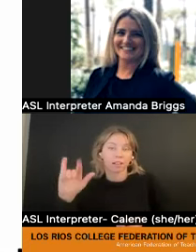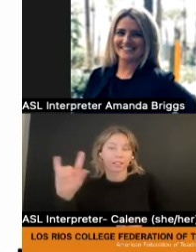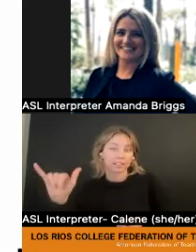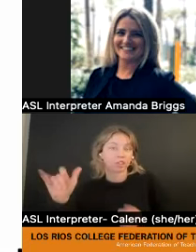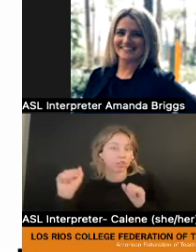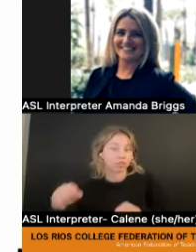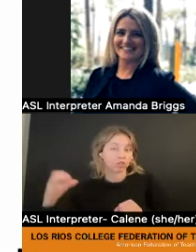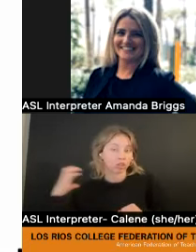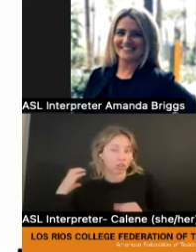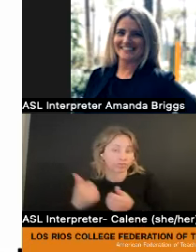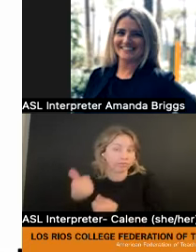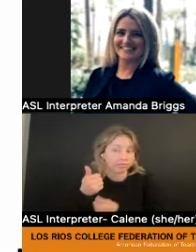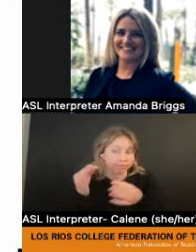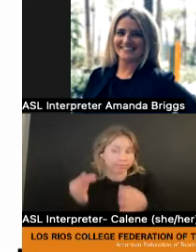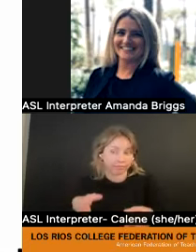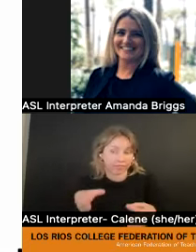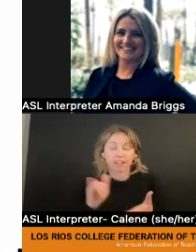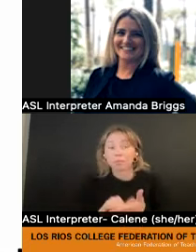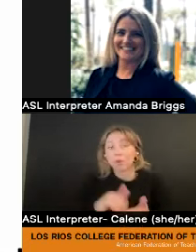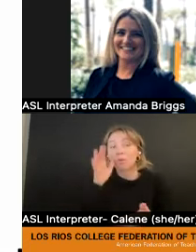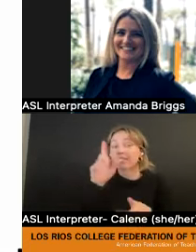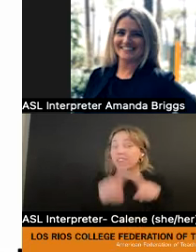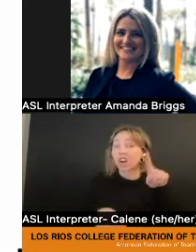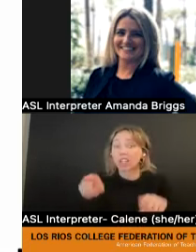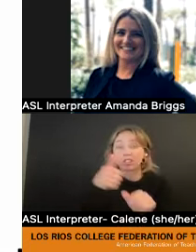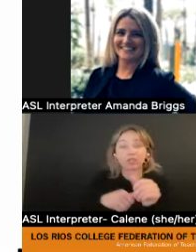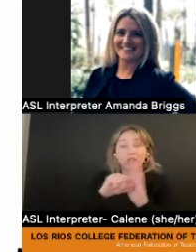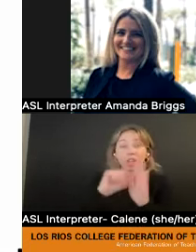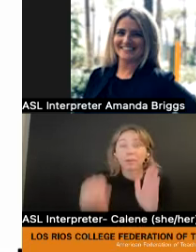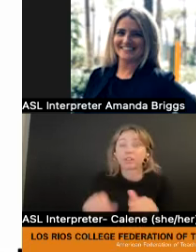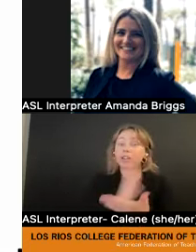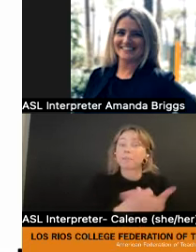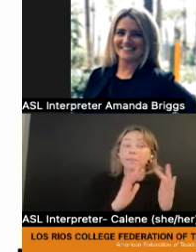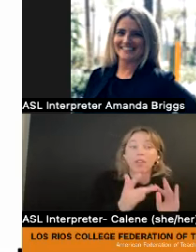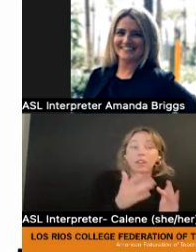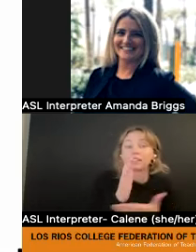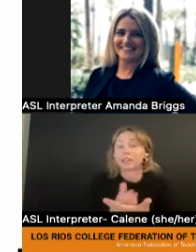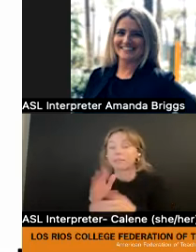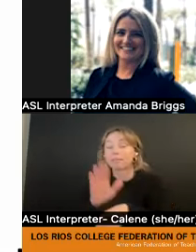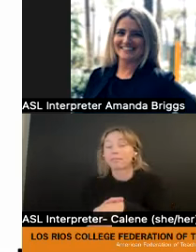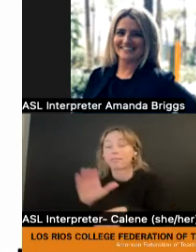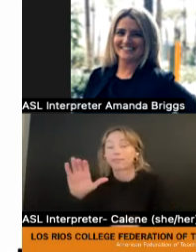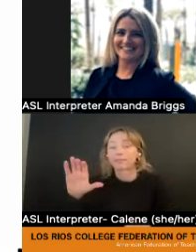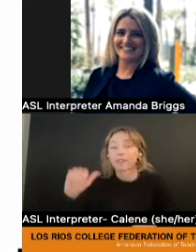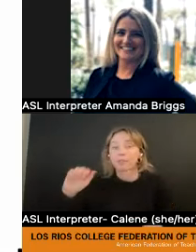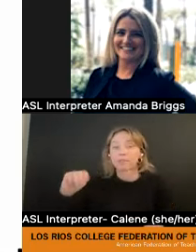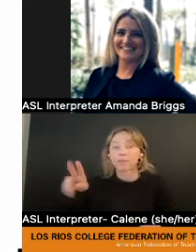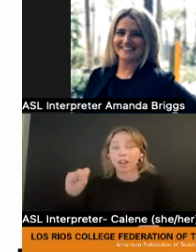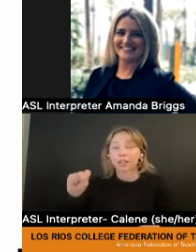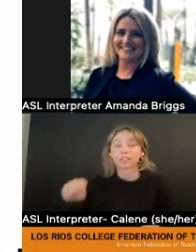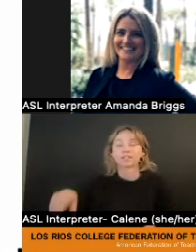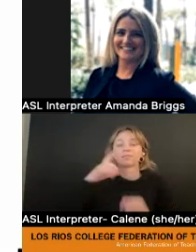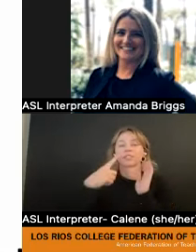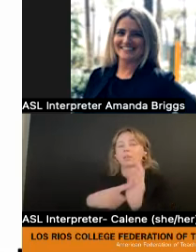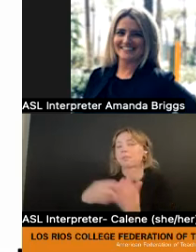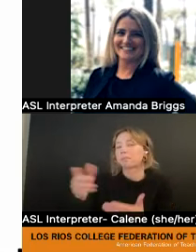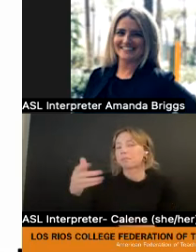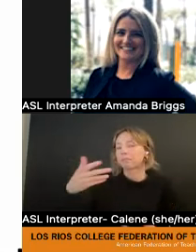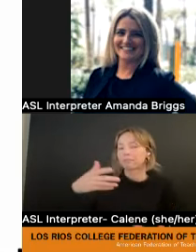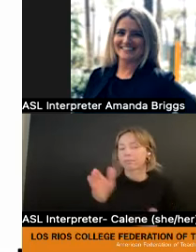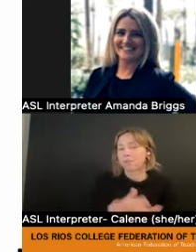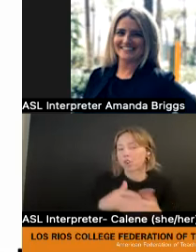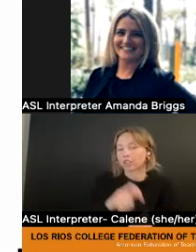like I said, that this may vary from semester to semester. So for example, for a part-timer like Linda, because I know she